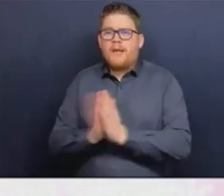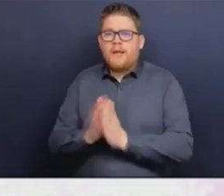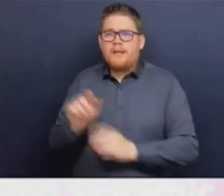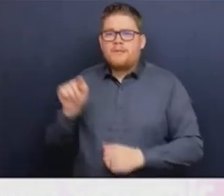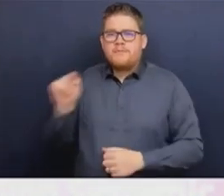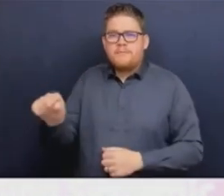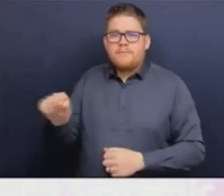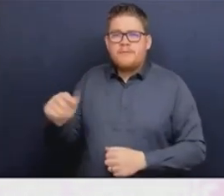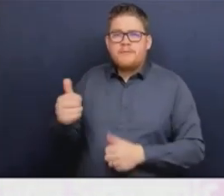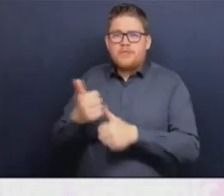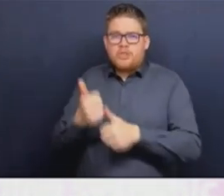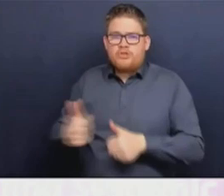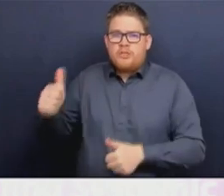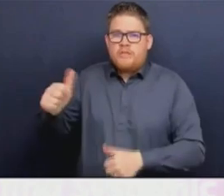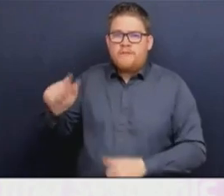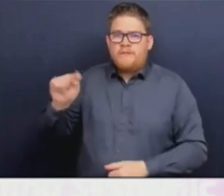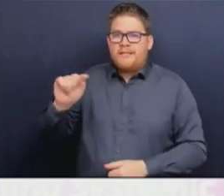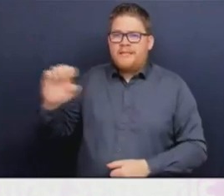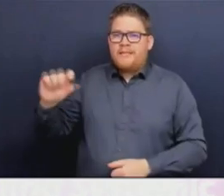I don't know if that's...